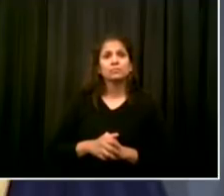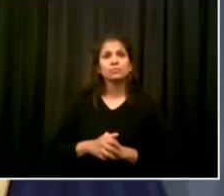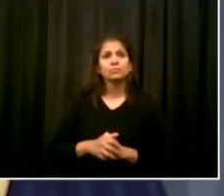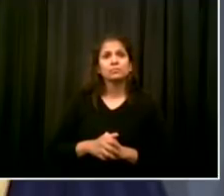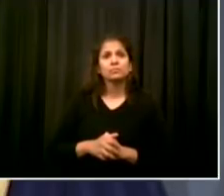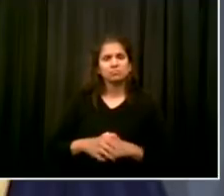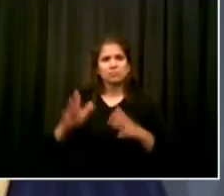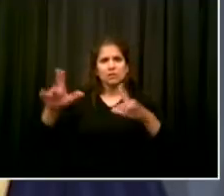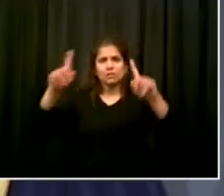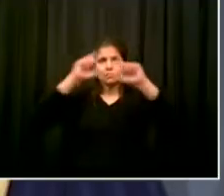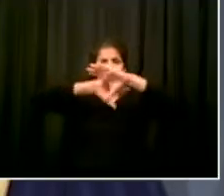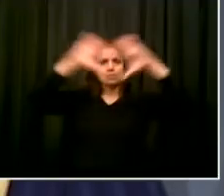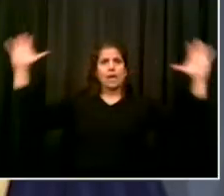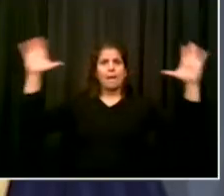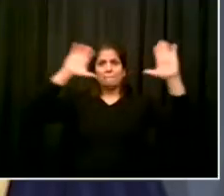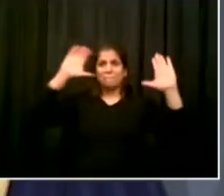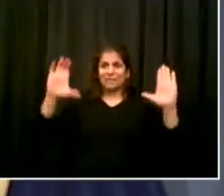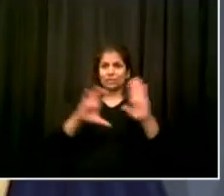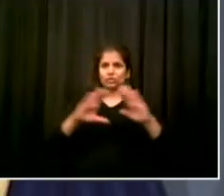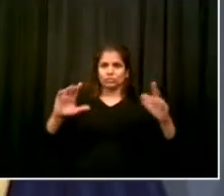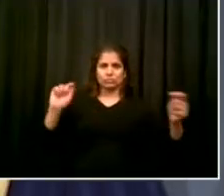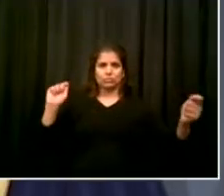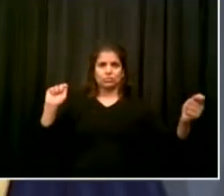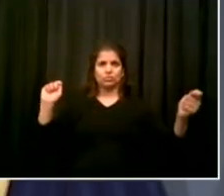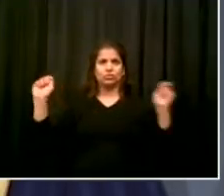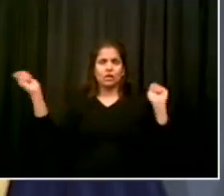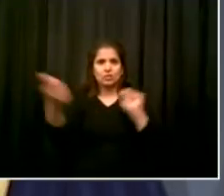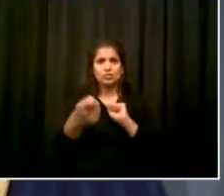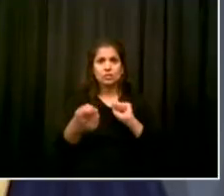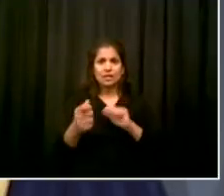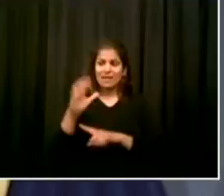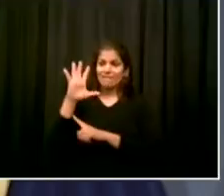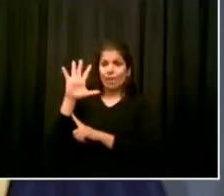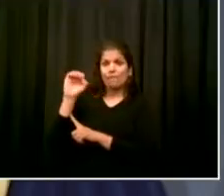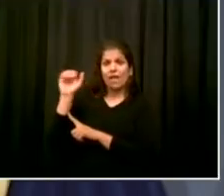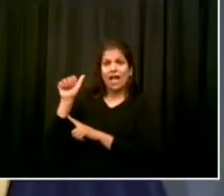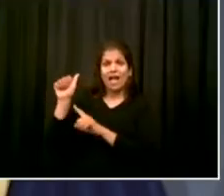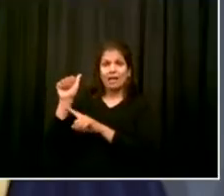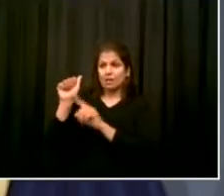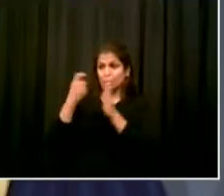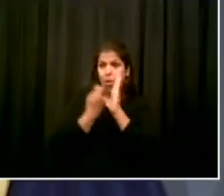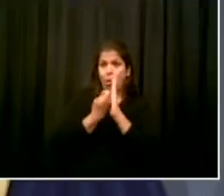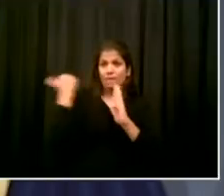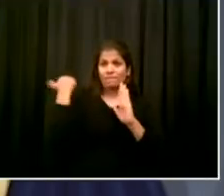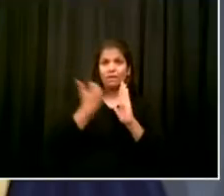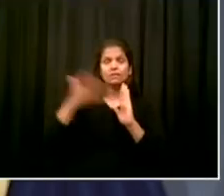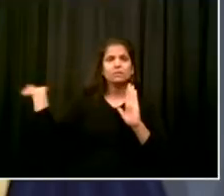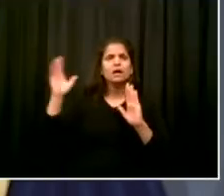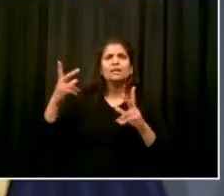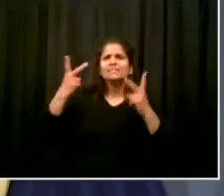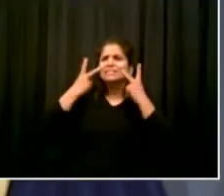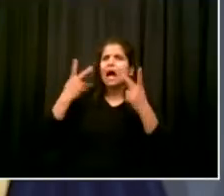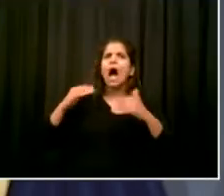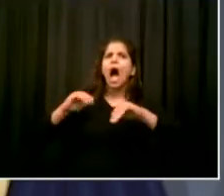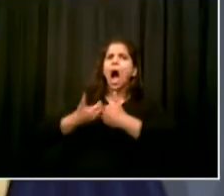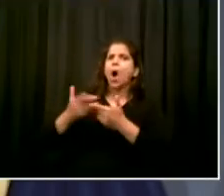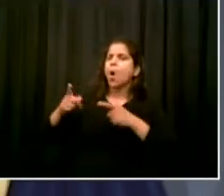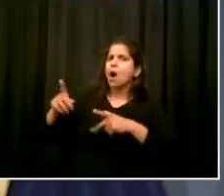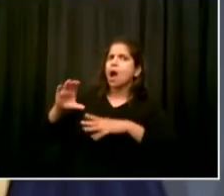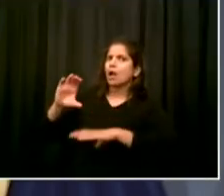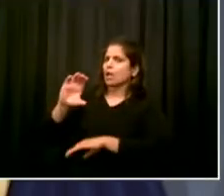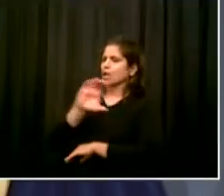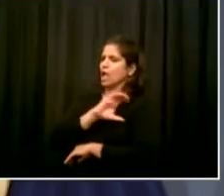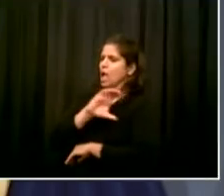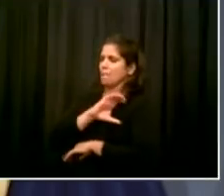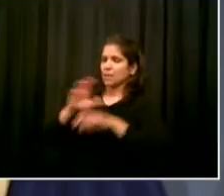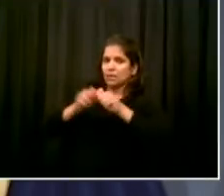not words, it's not ideas, it's what happens to people on the ground in their communities. You're going to see more transparency